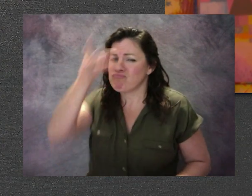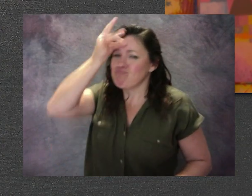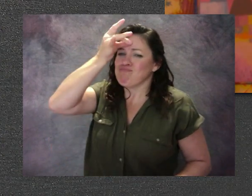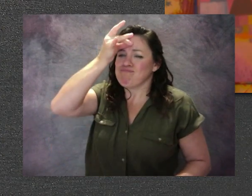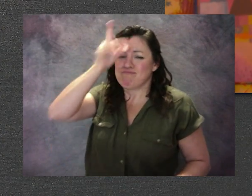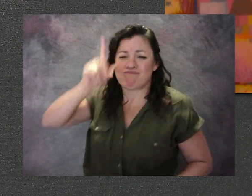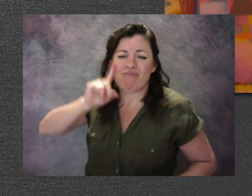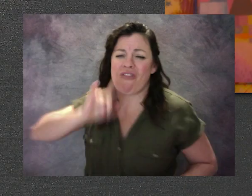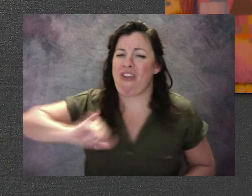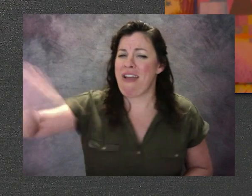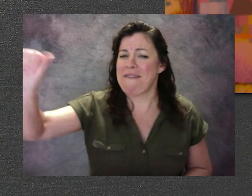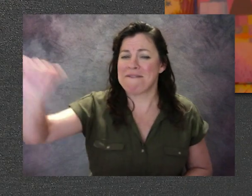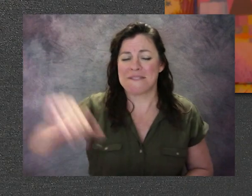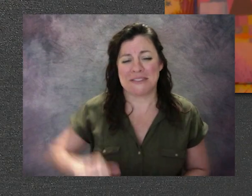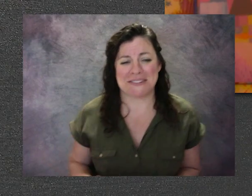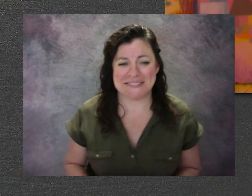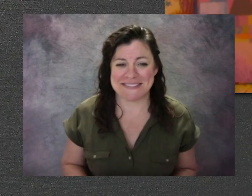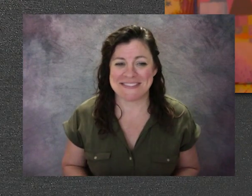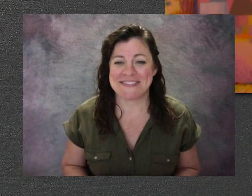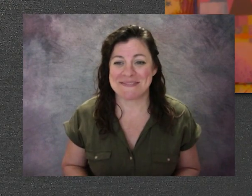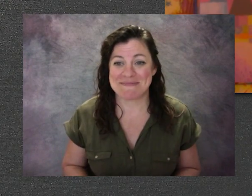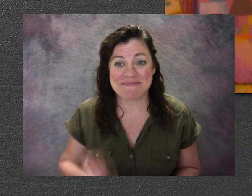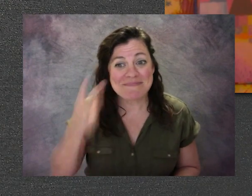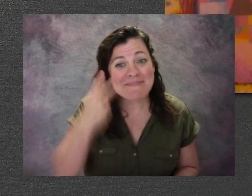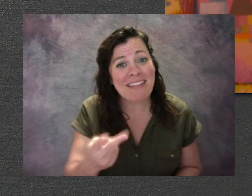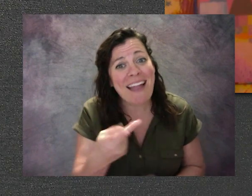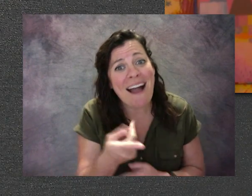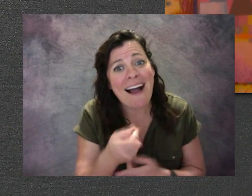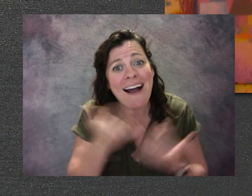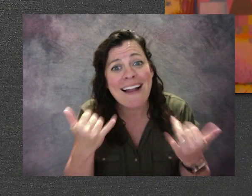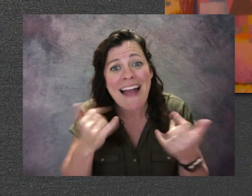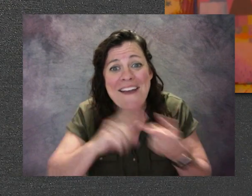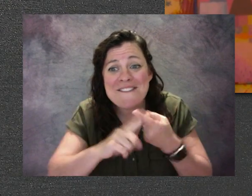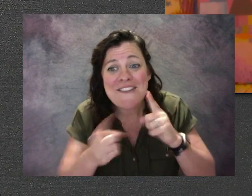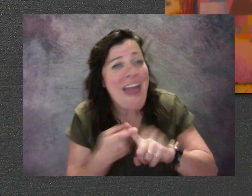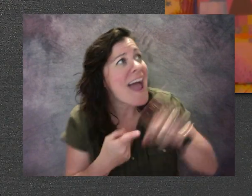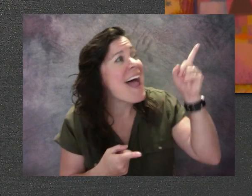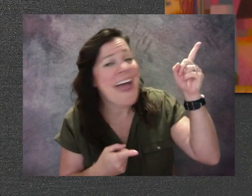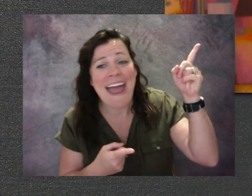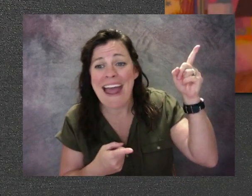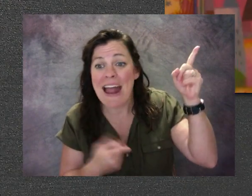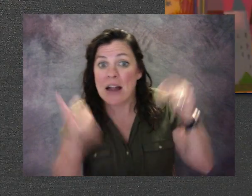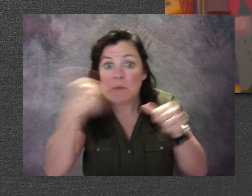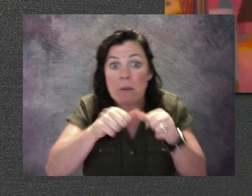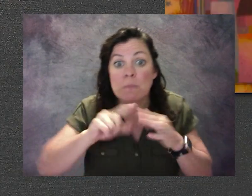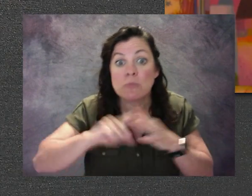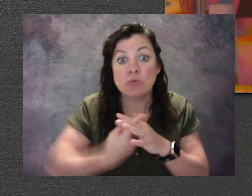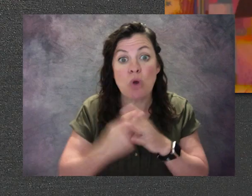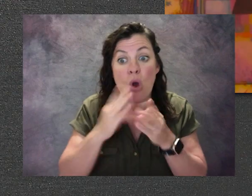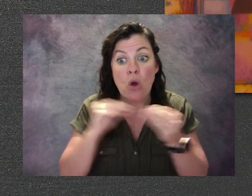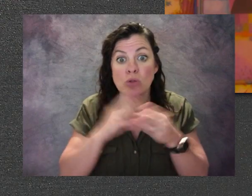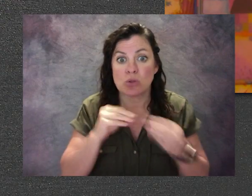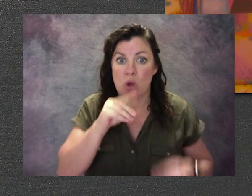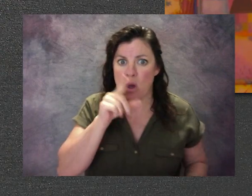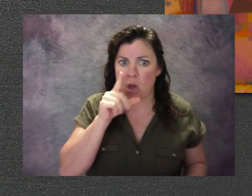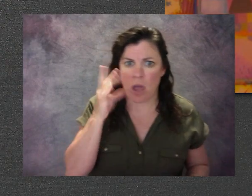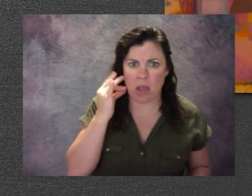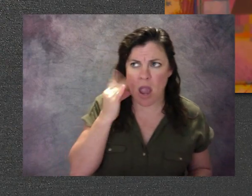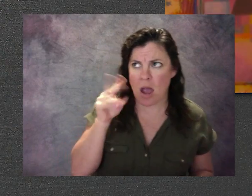forever. Didn't they become friends? At the beginning of the story, he wanted to eat the bird, and then they became friends and he helped